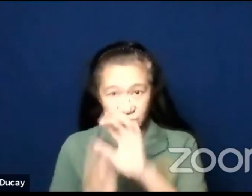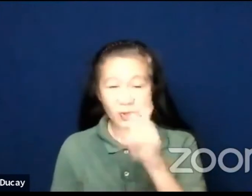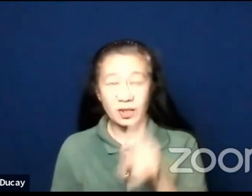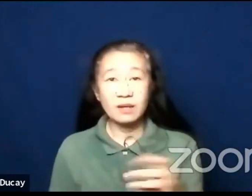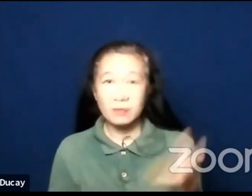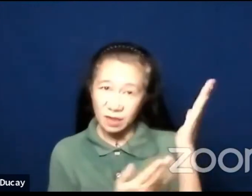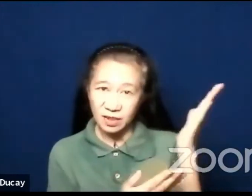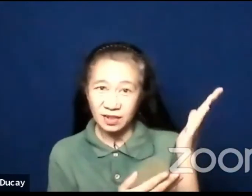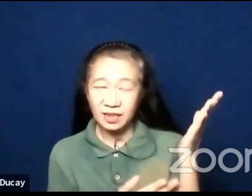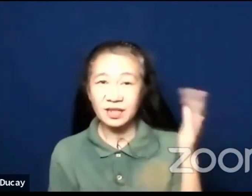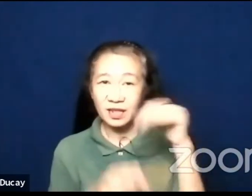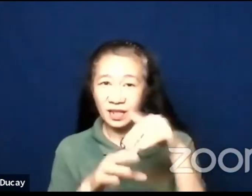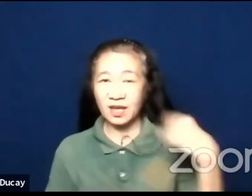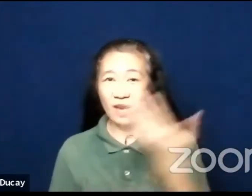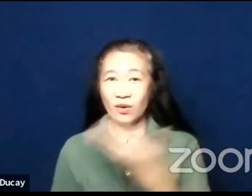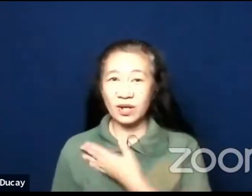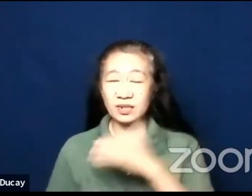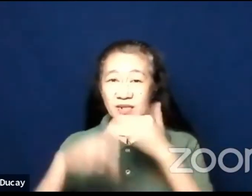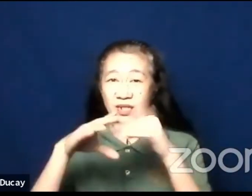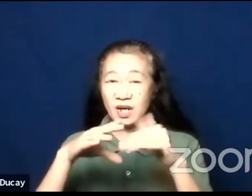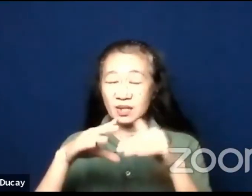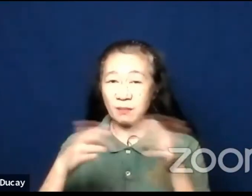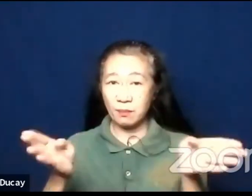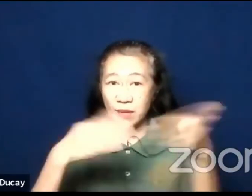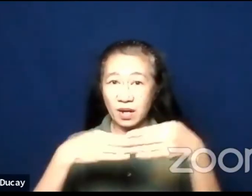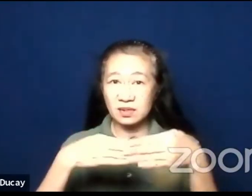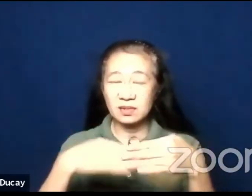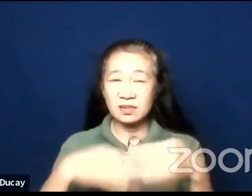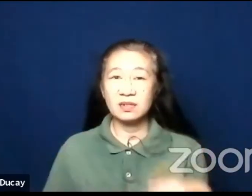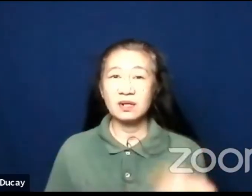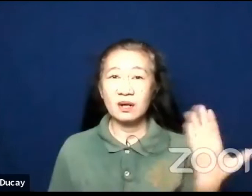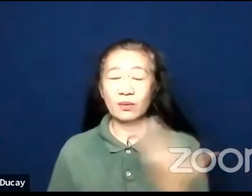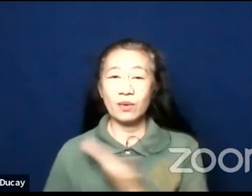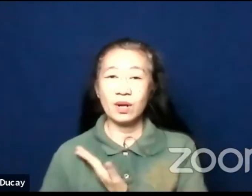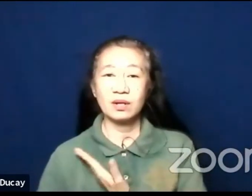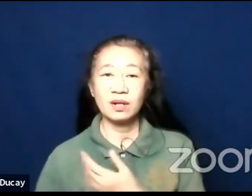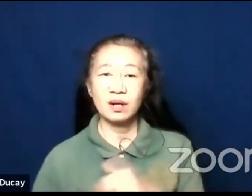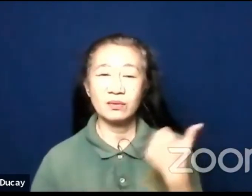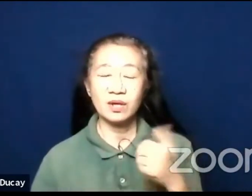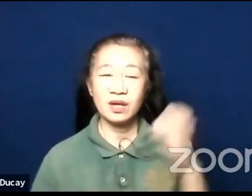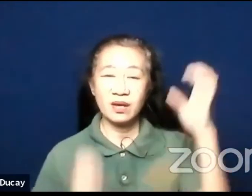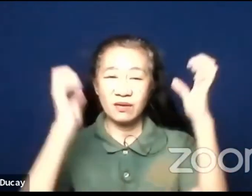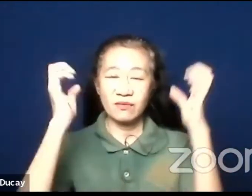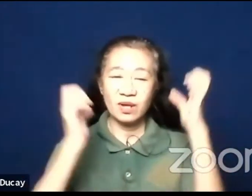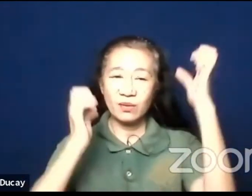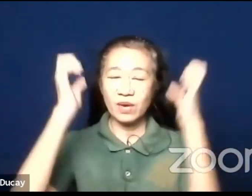rin, no, sa ating chat box, no, ang ating evaluation form,